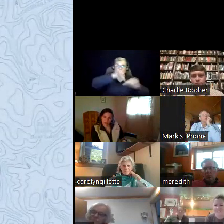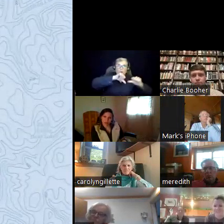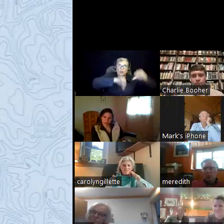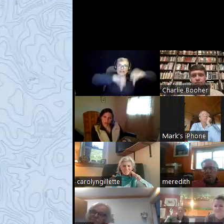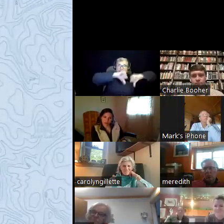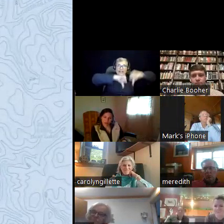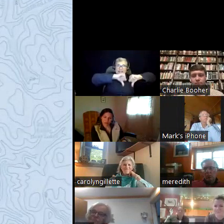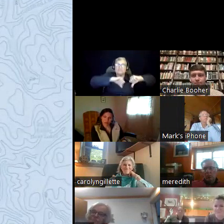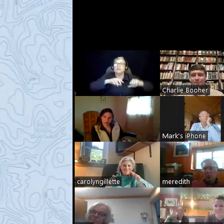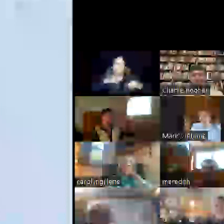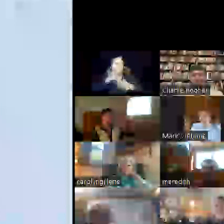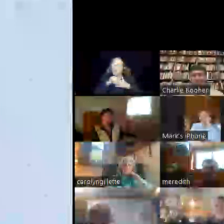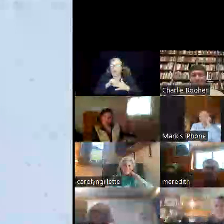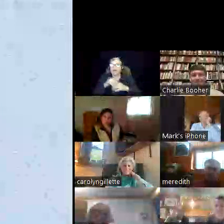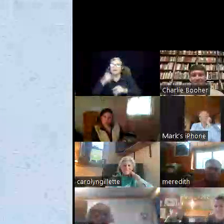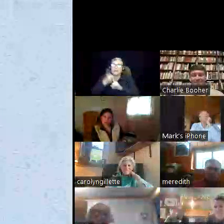policy.